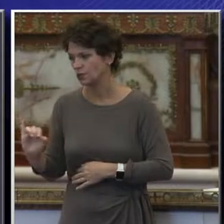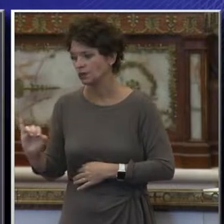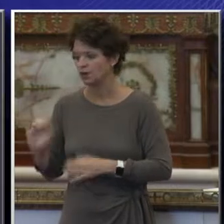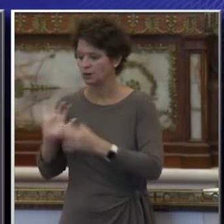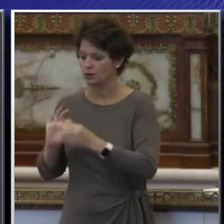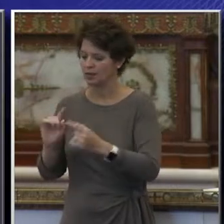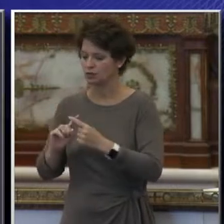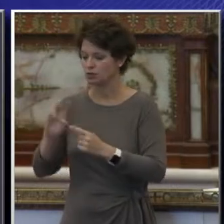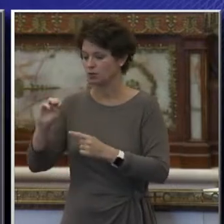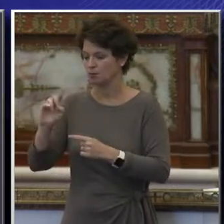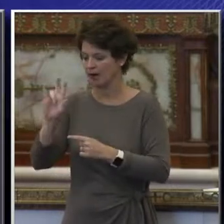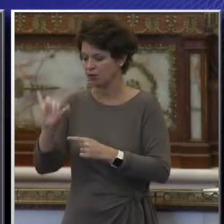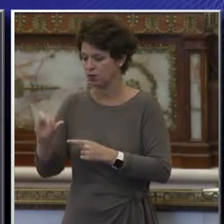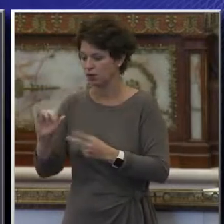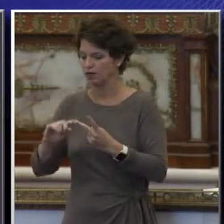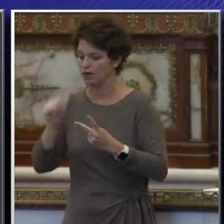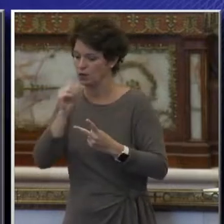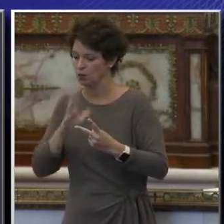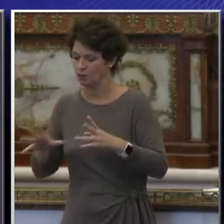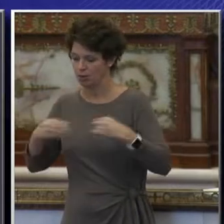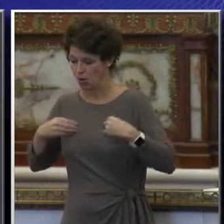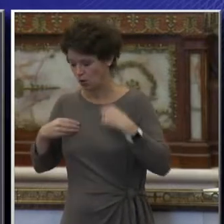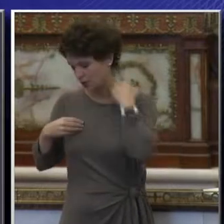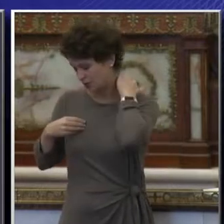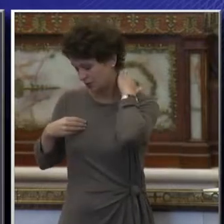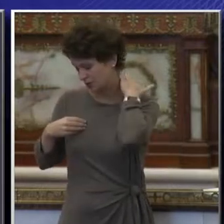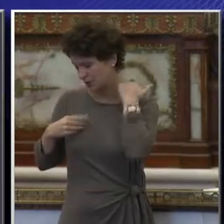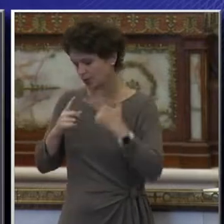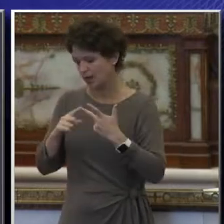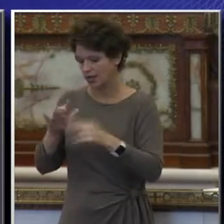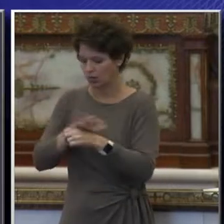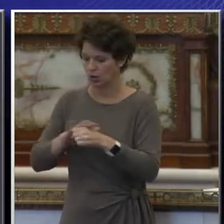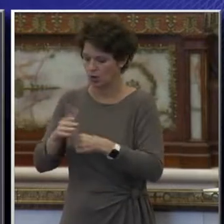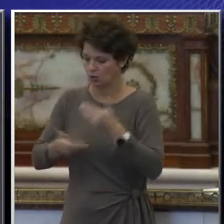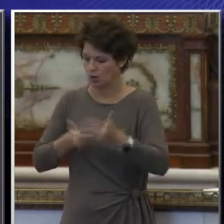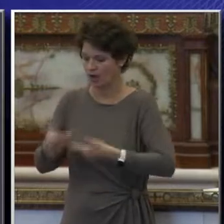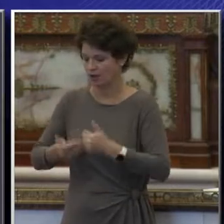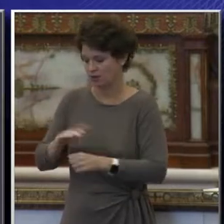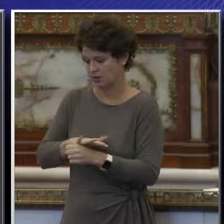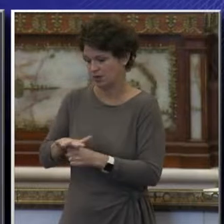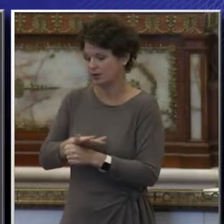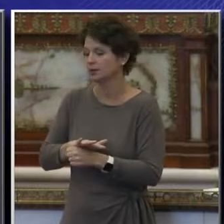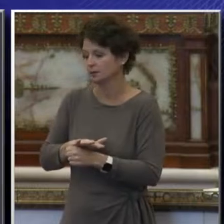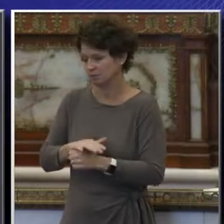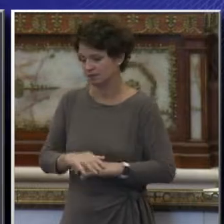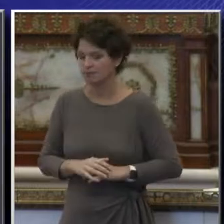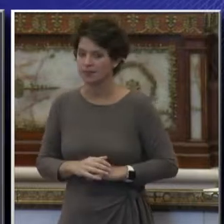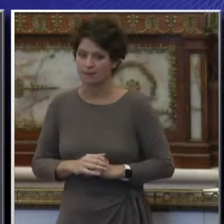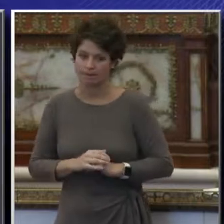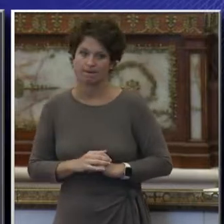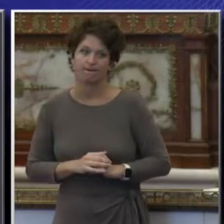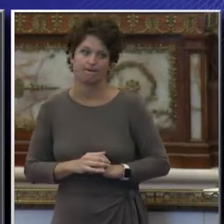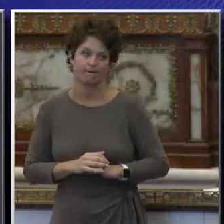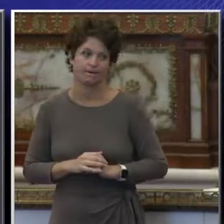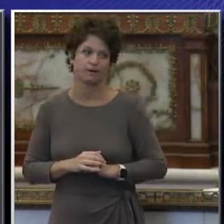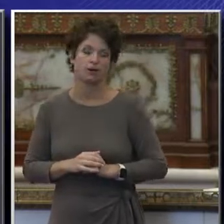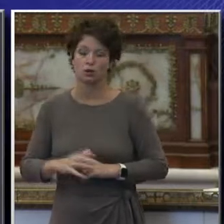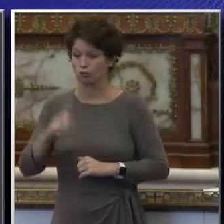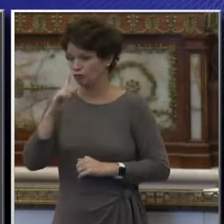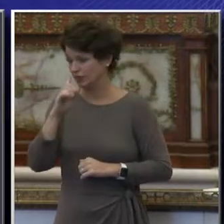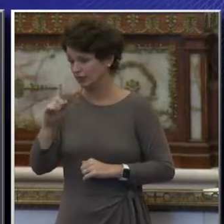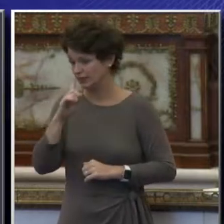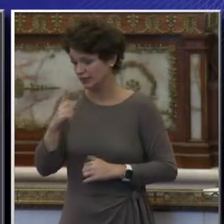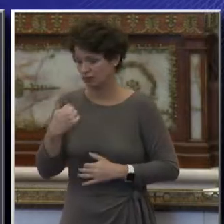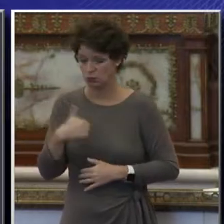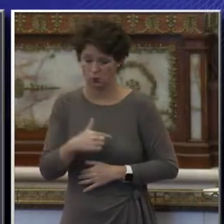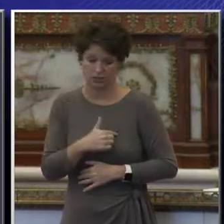to minority, women-owned, and local hiring practices. So really, you know, we're